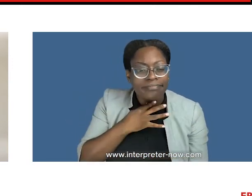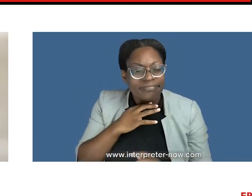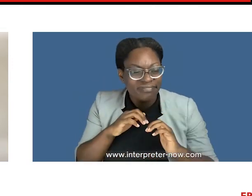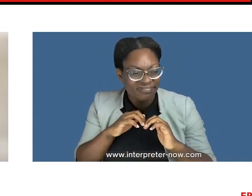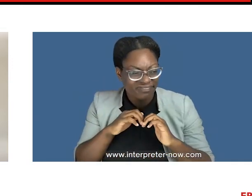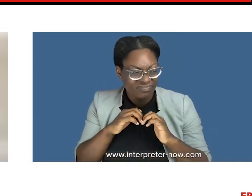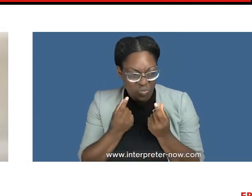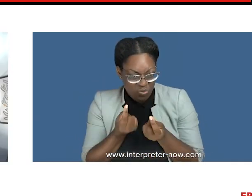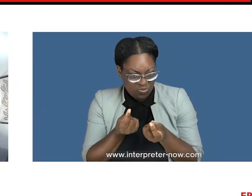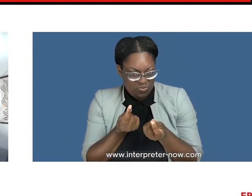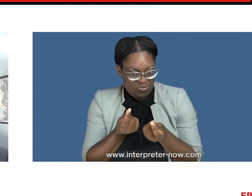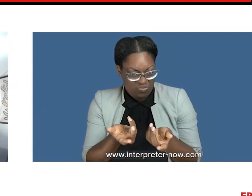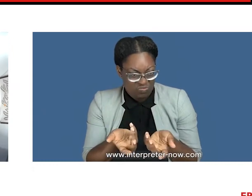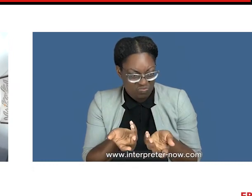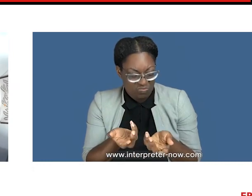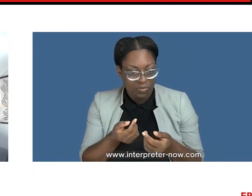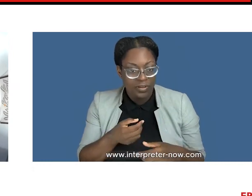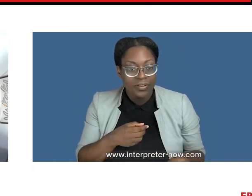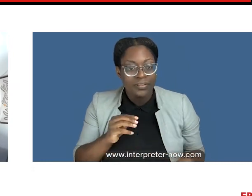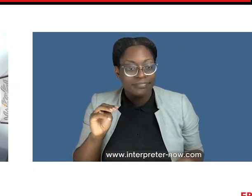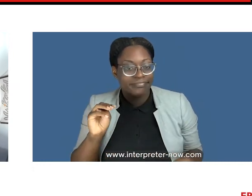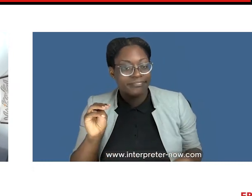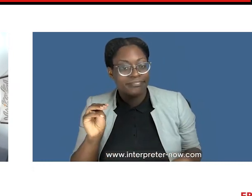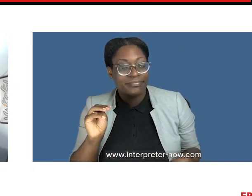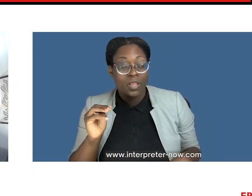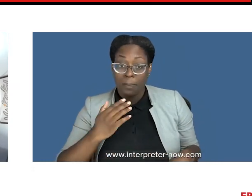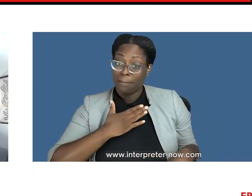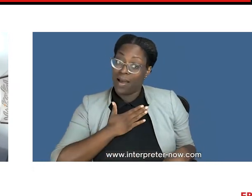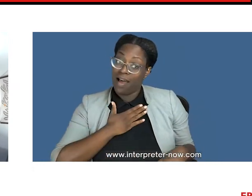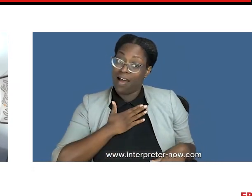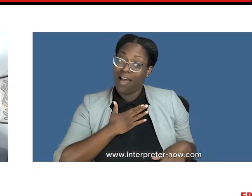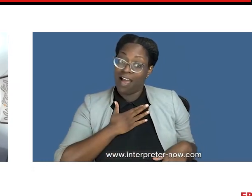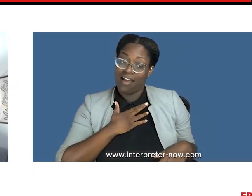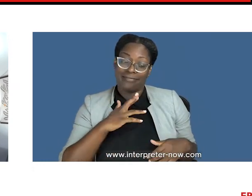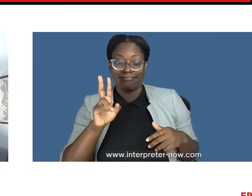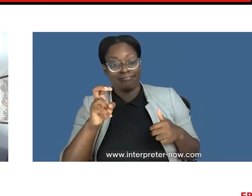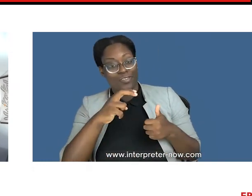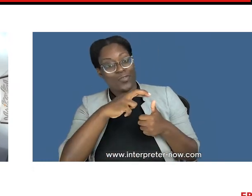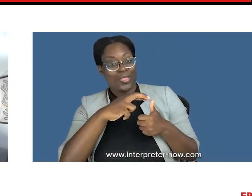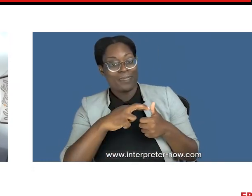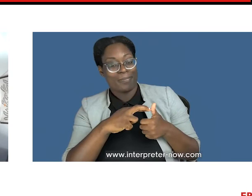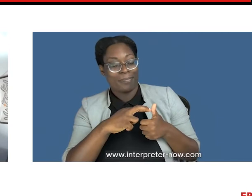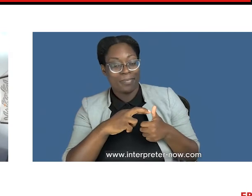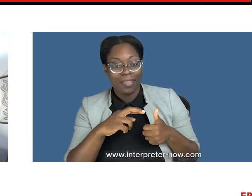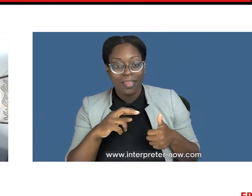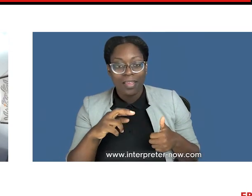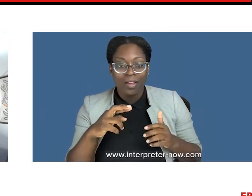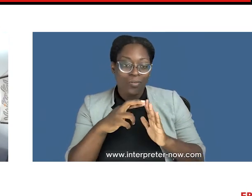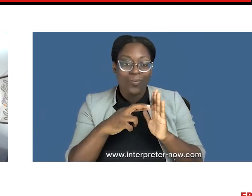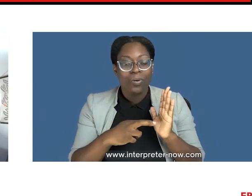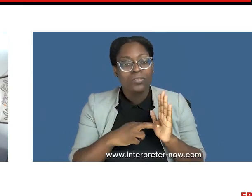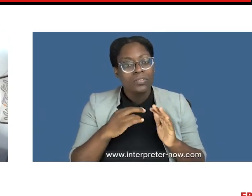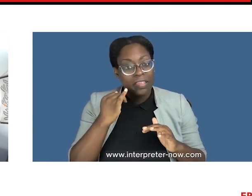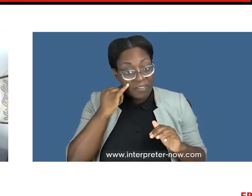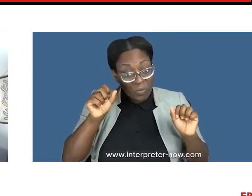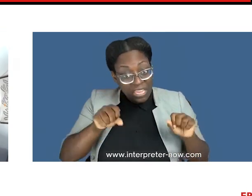that? Yeah. My just a rule of thumb is if you can Google it, you don't need to ask somebody to